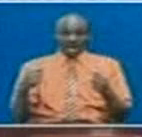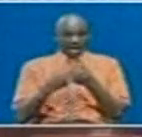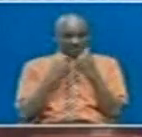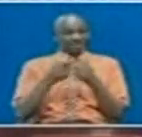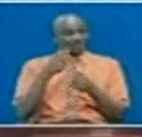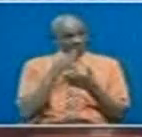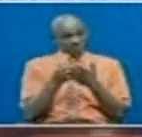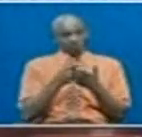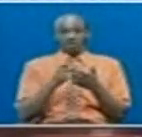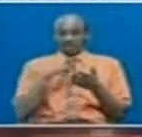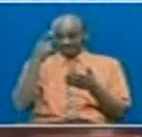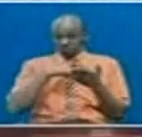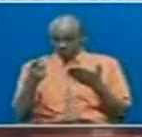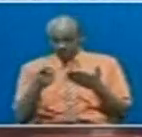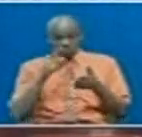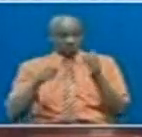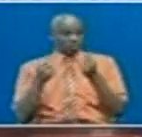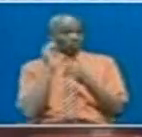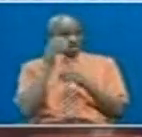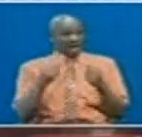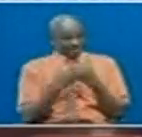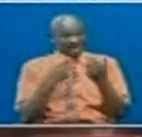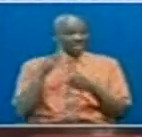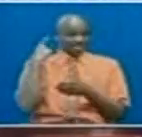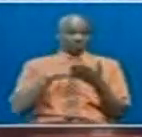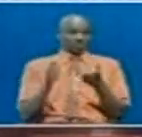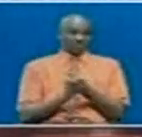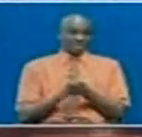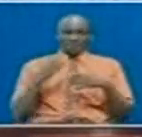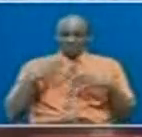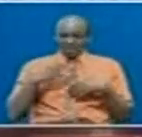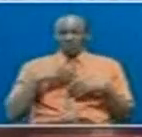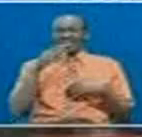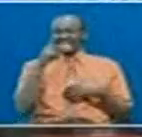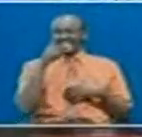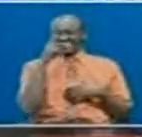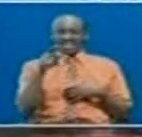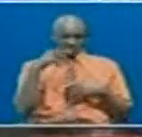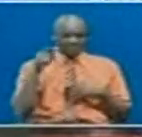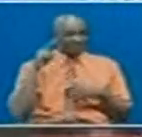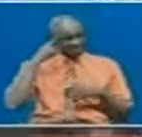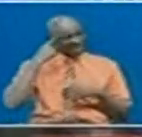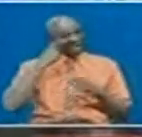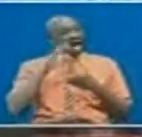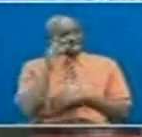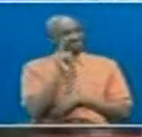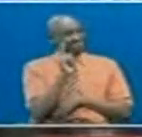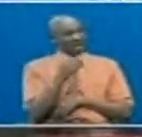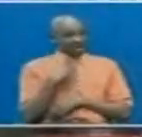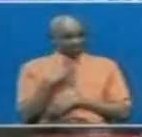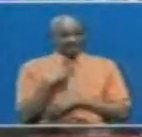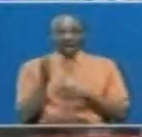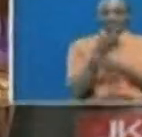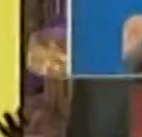few weeks as well. Here with me, some critical thinkers, KK, constitutional lawyer, and